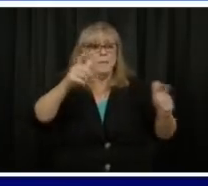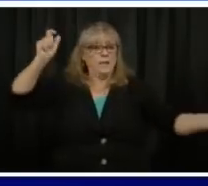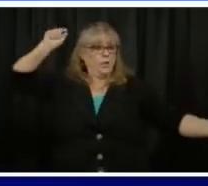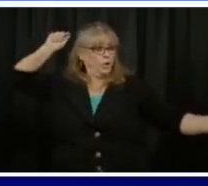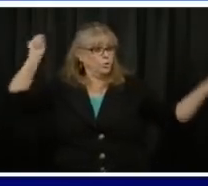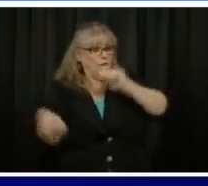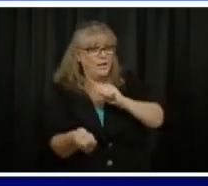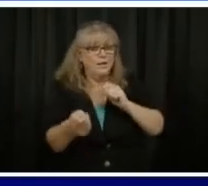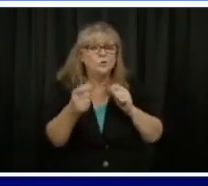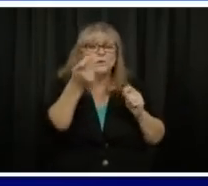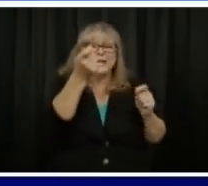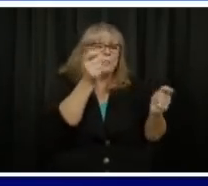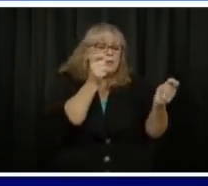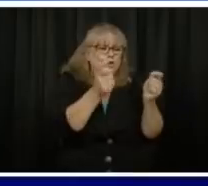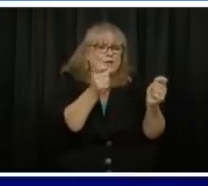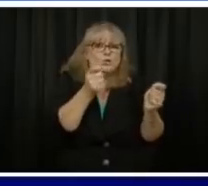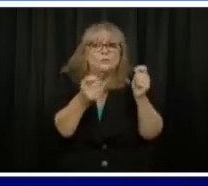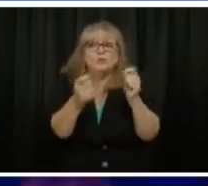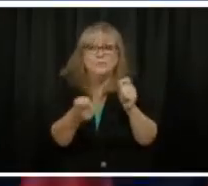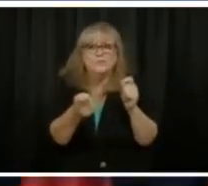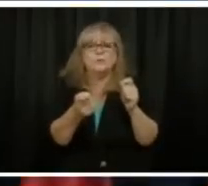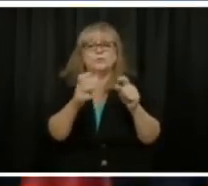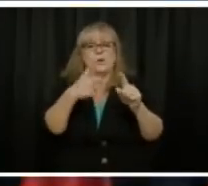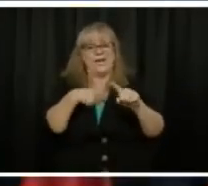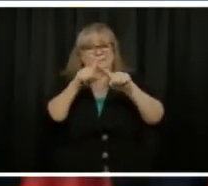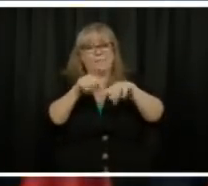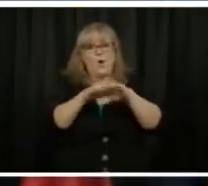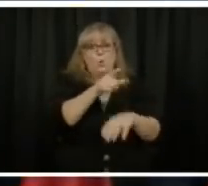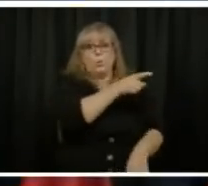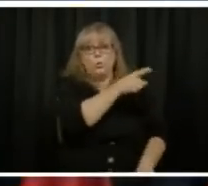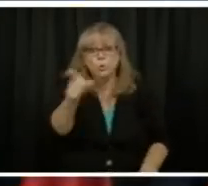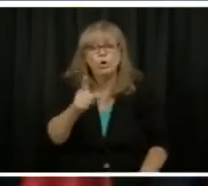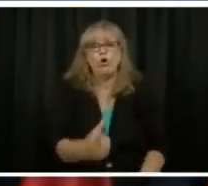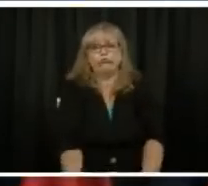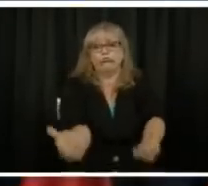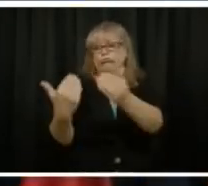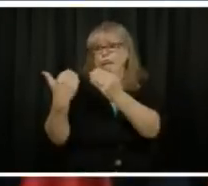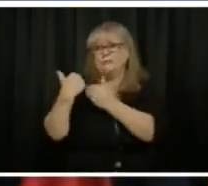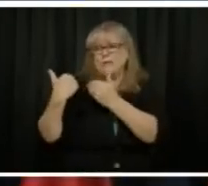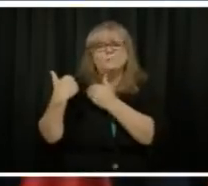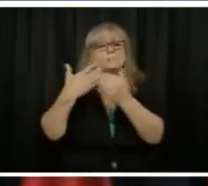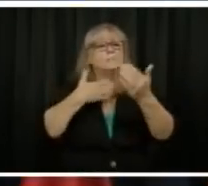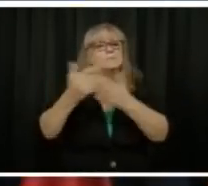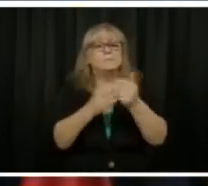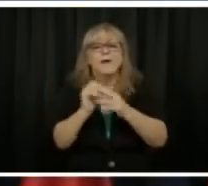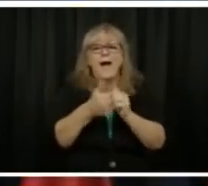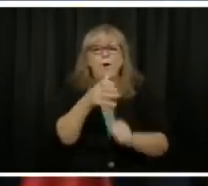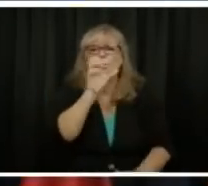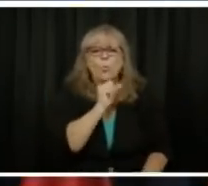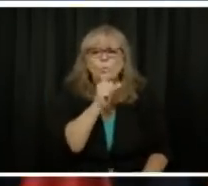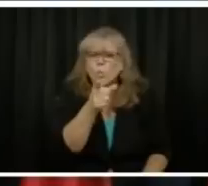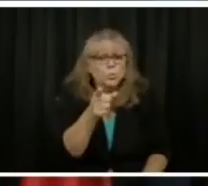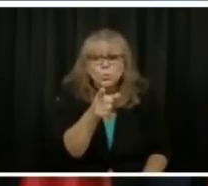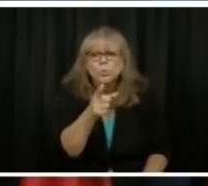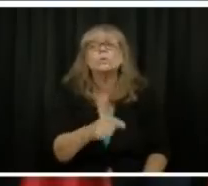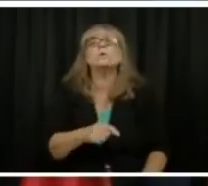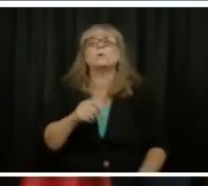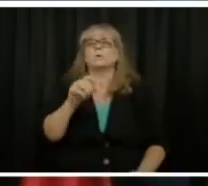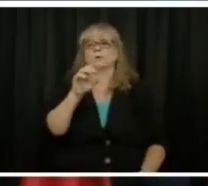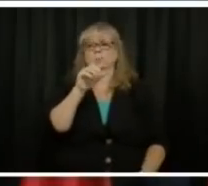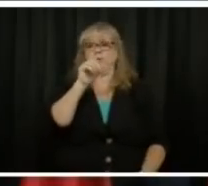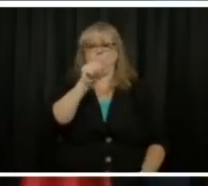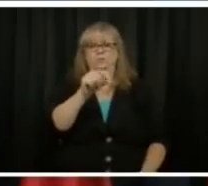with responsible behavior from Coloradans of all ages, but particularly here talking about 20 to 29, is what's